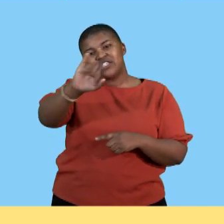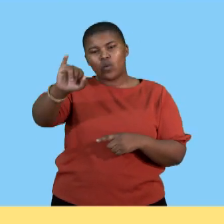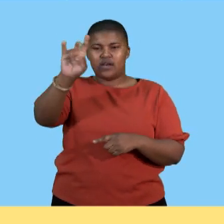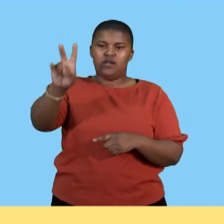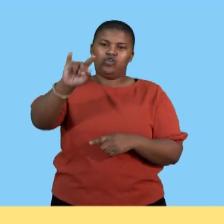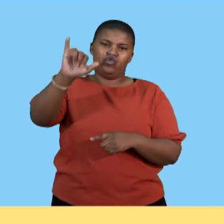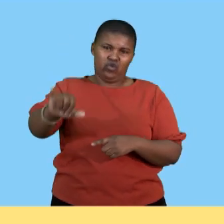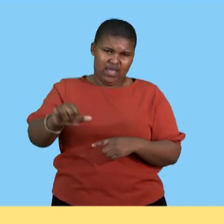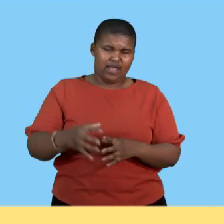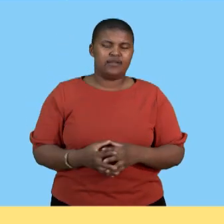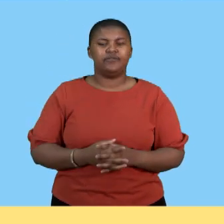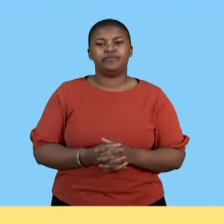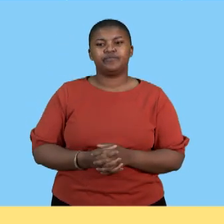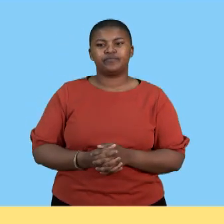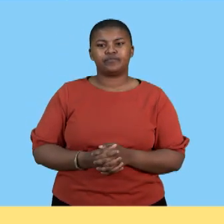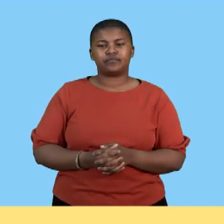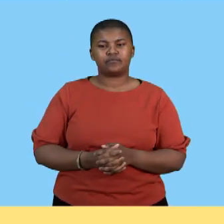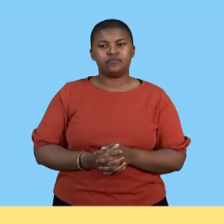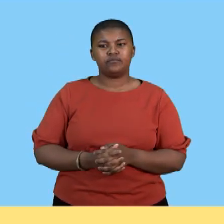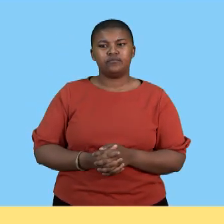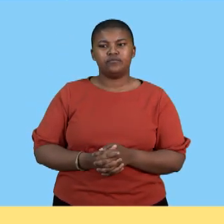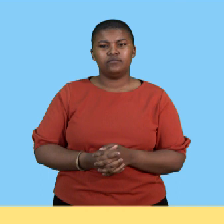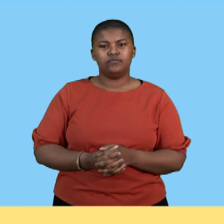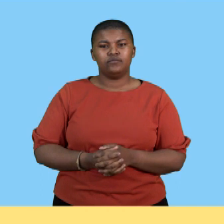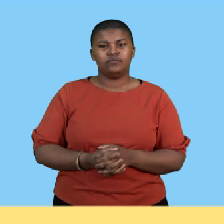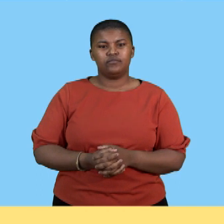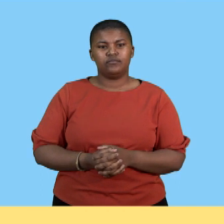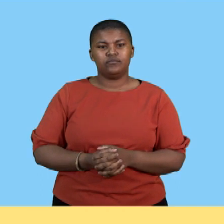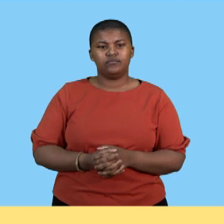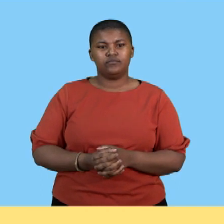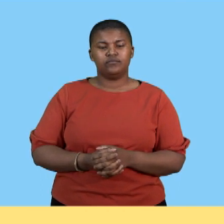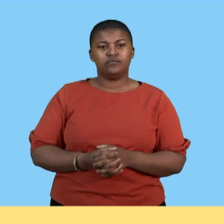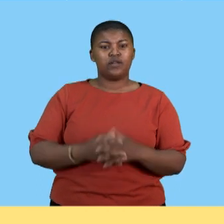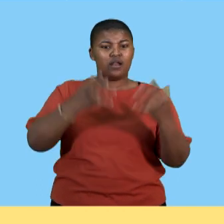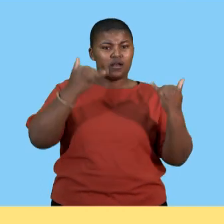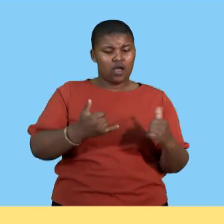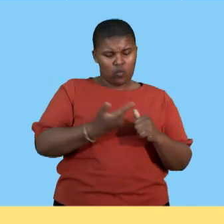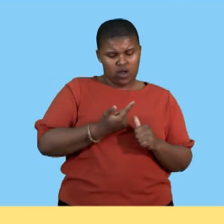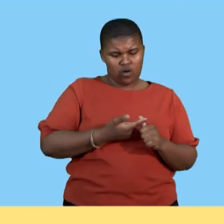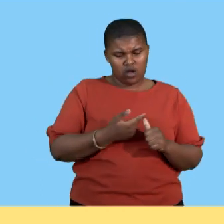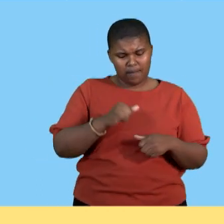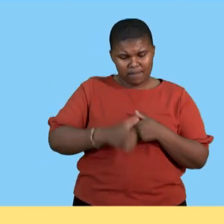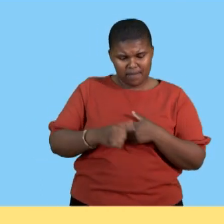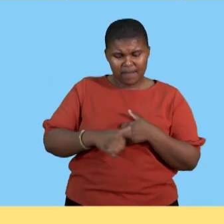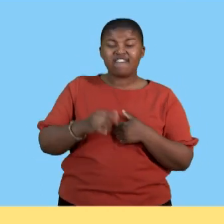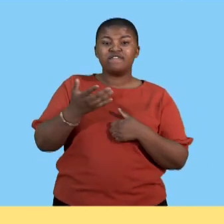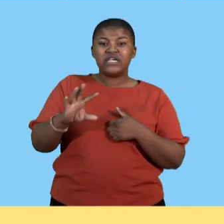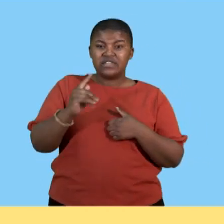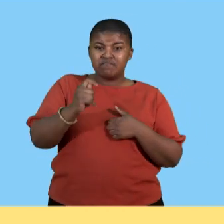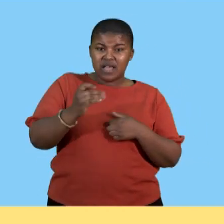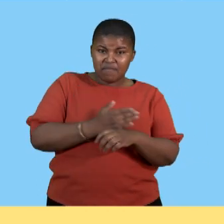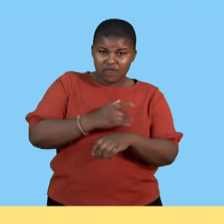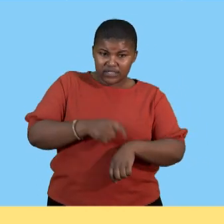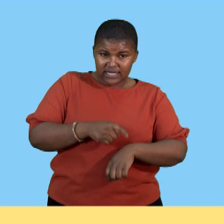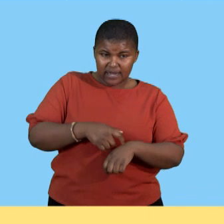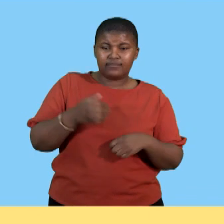We've paid until the 31st of July. Therefore, when we are counting our months that we have paid in